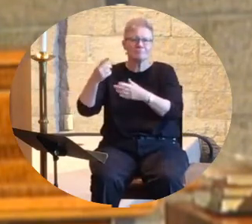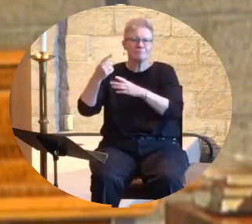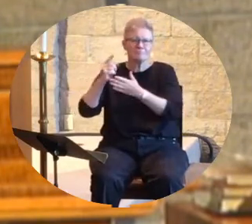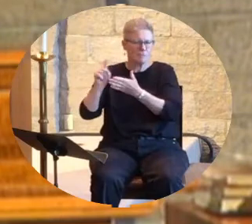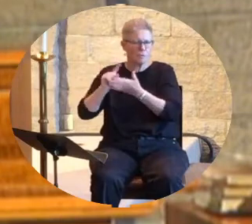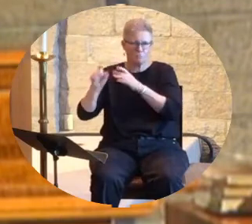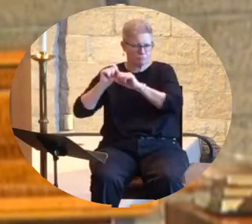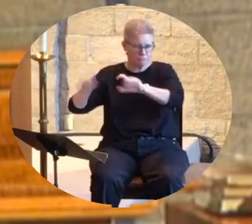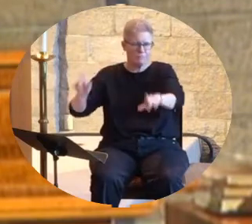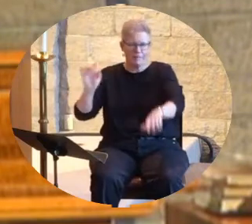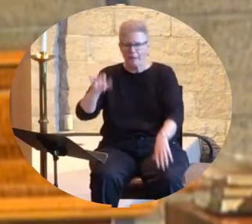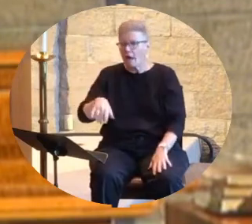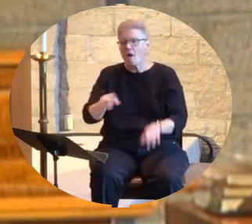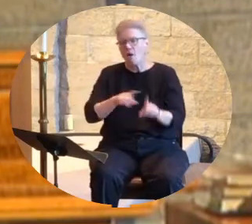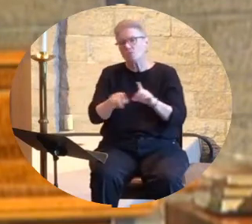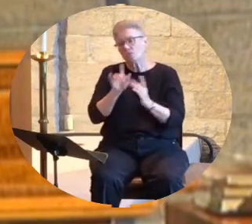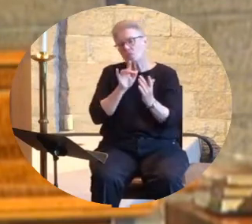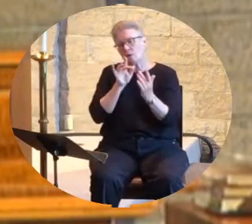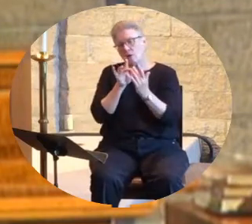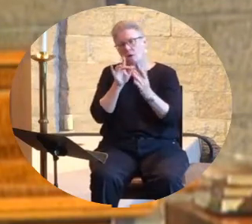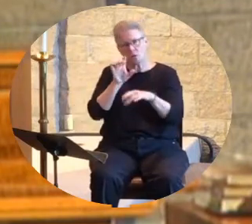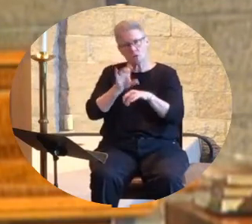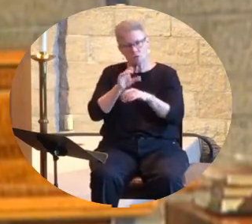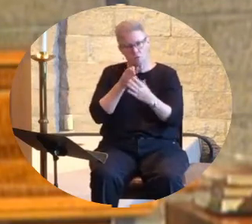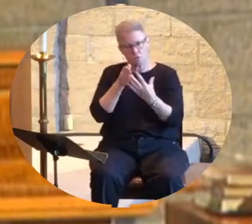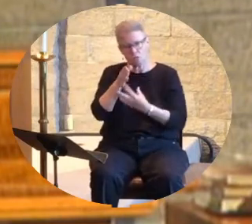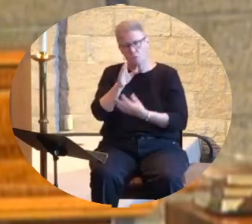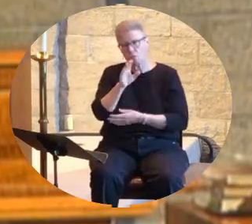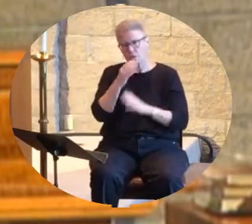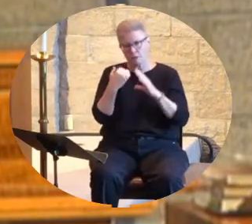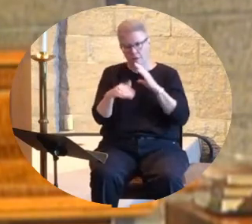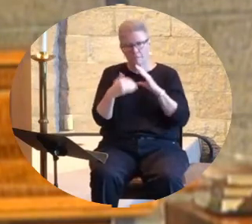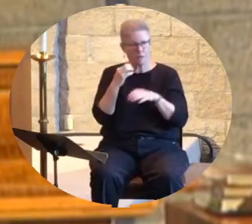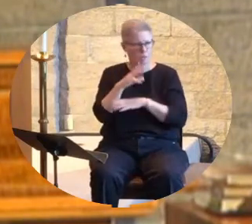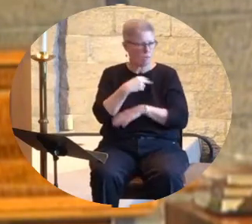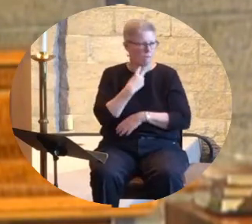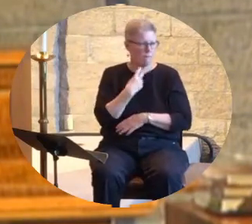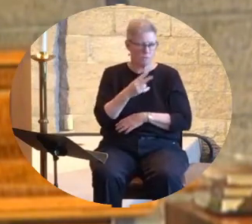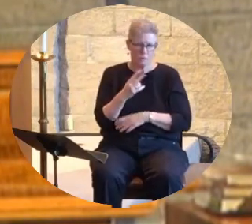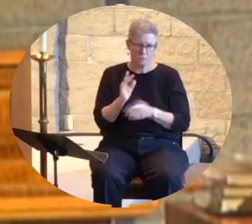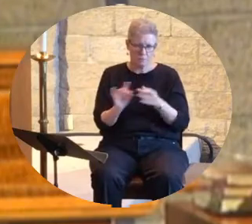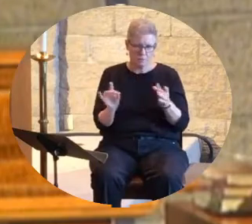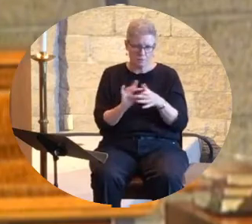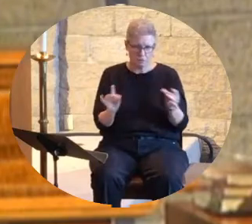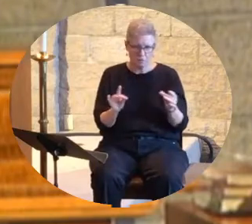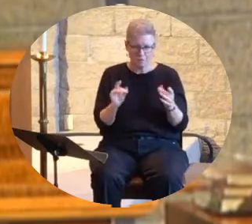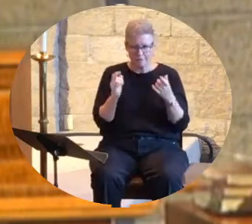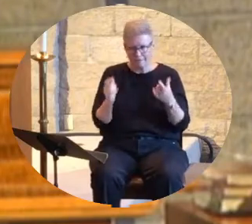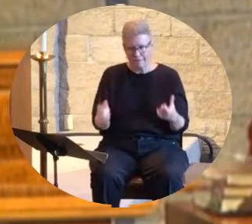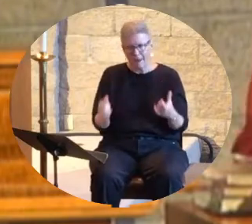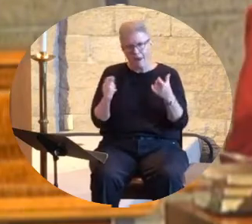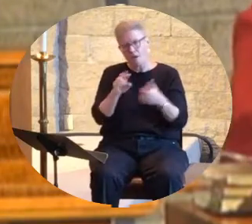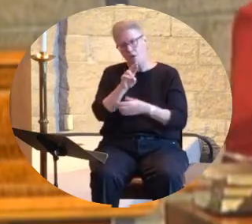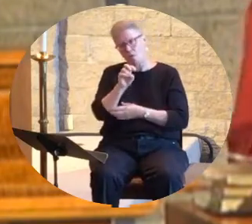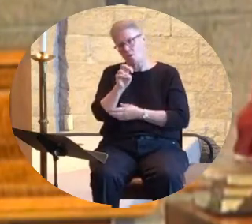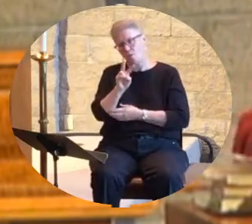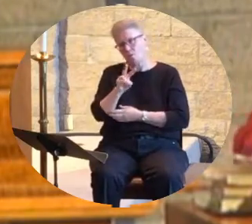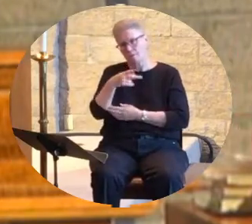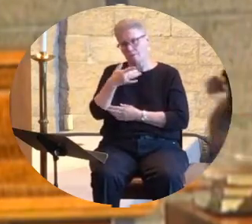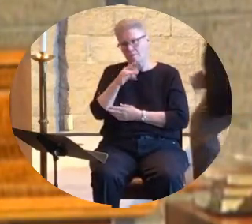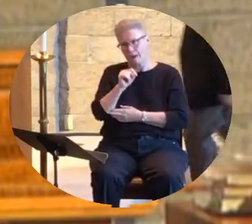the church through email or our voicemail. And now we turn to Reverend Pat for our opening